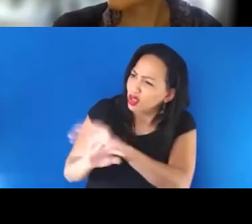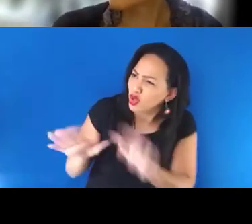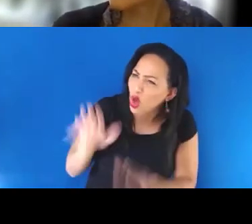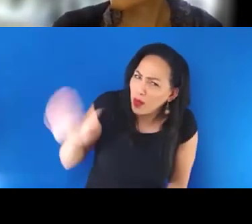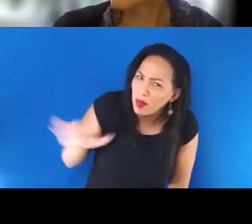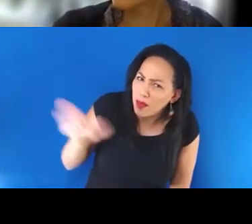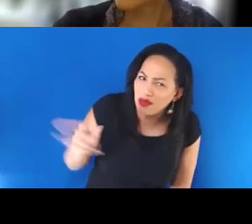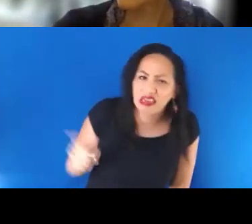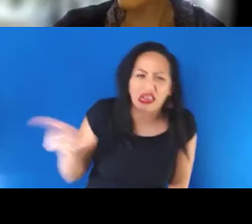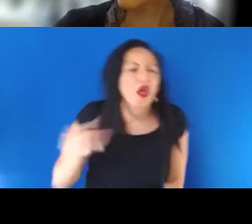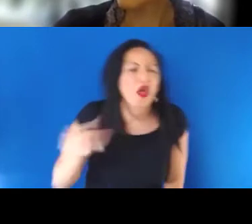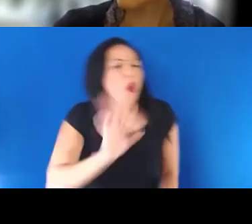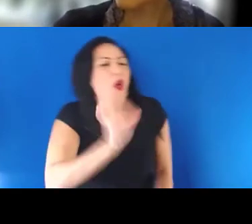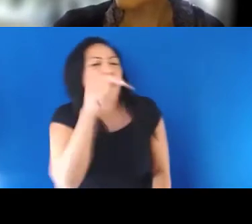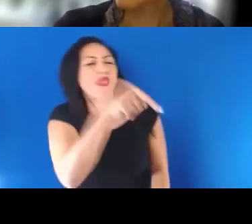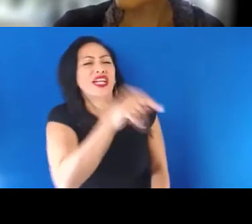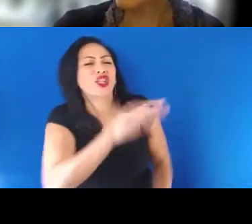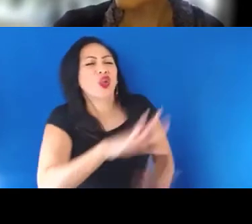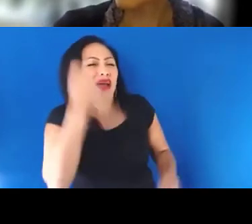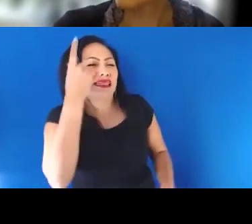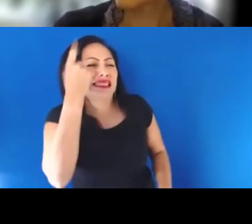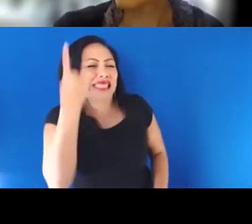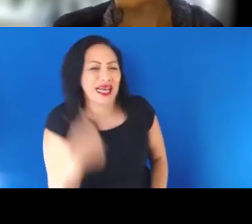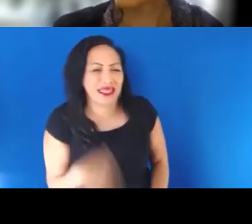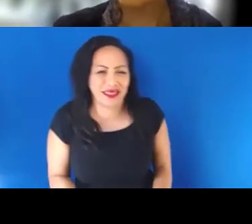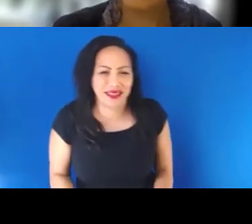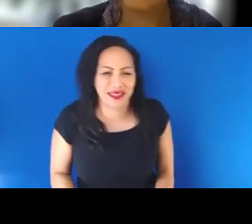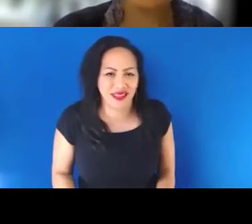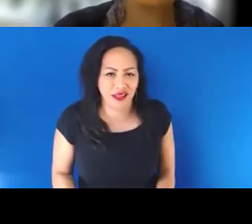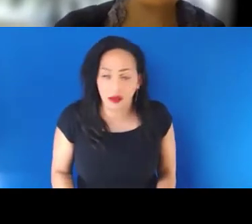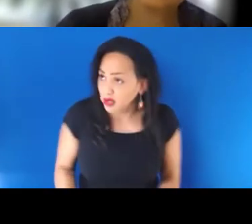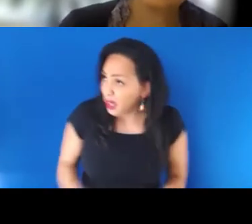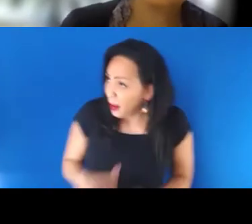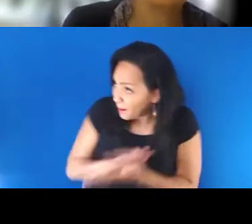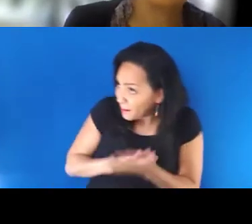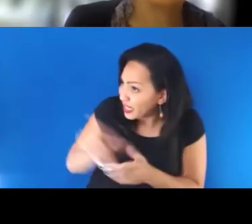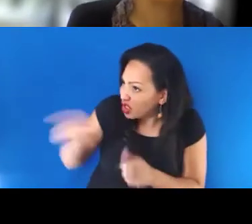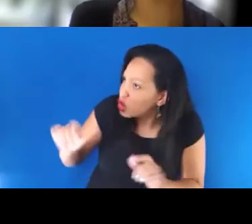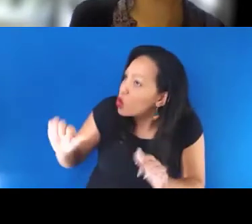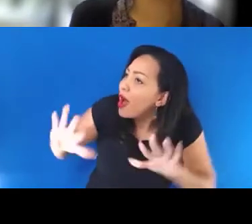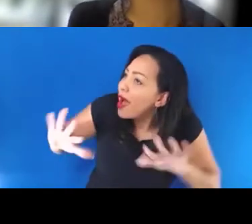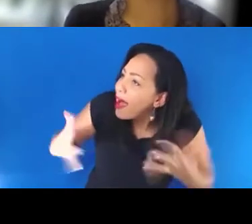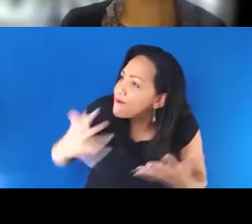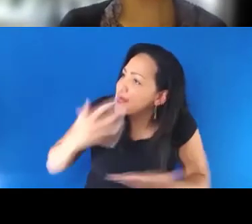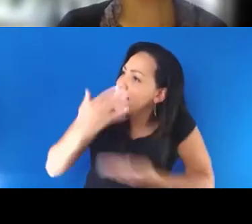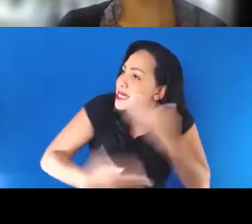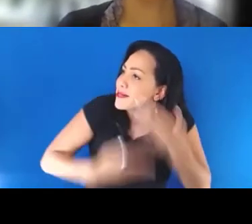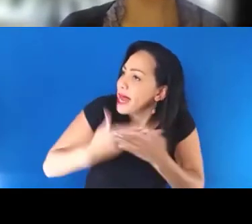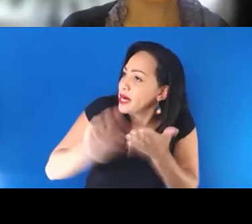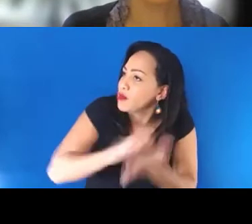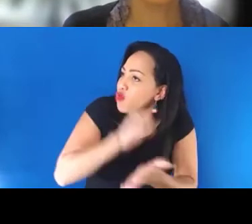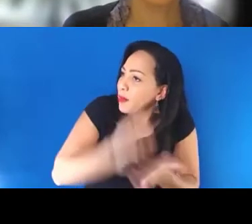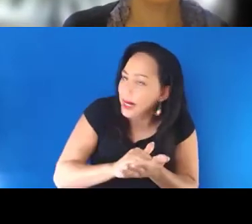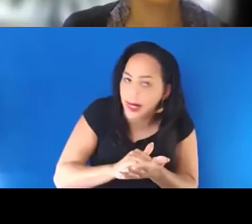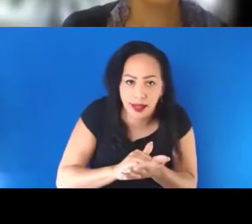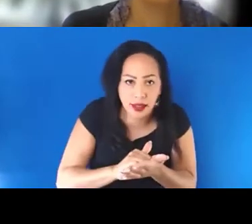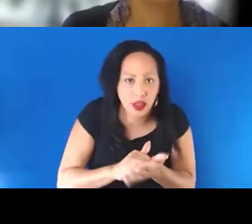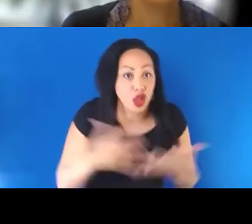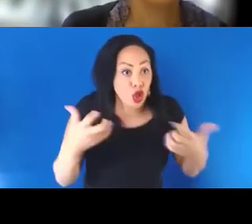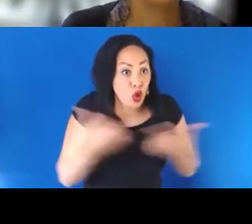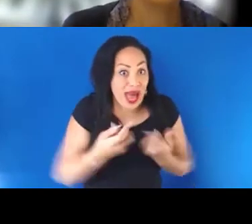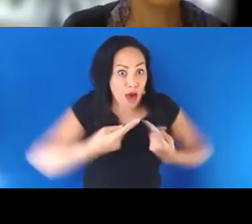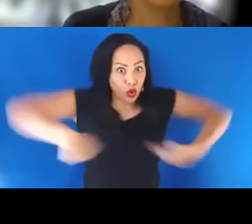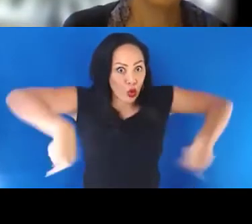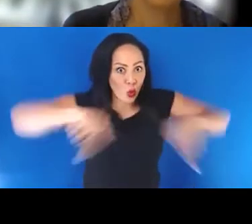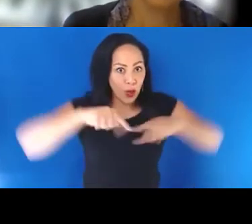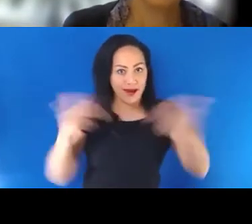don't understand. It means you haven't been able to explain. So how do we facilitate these things?